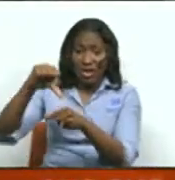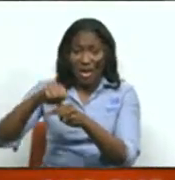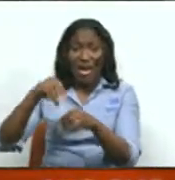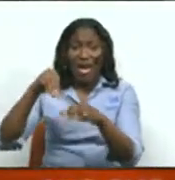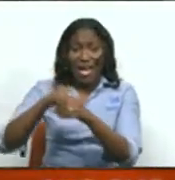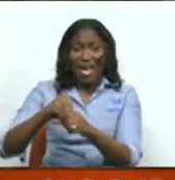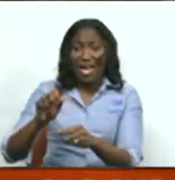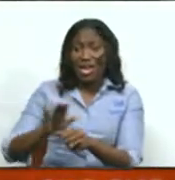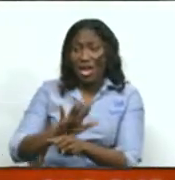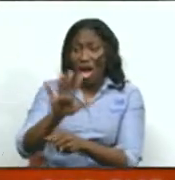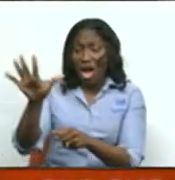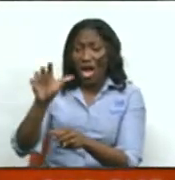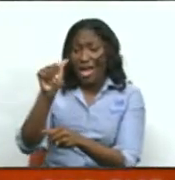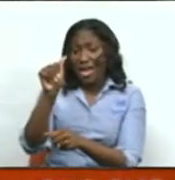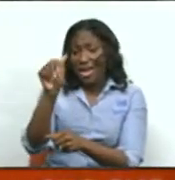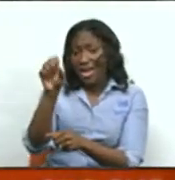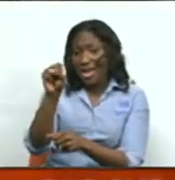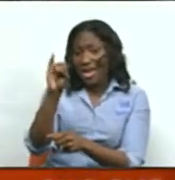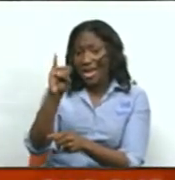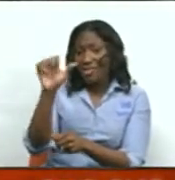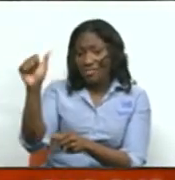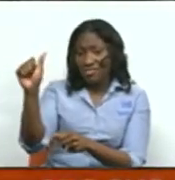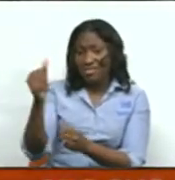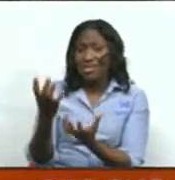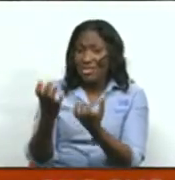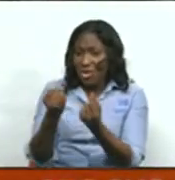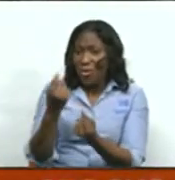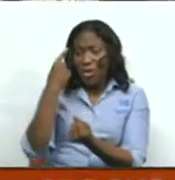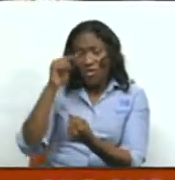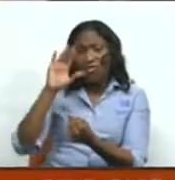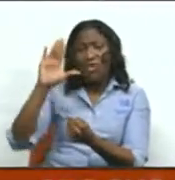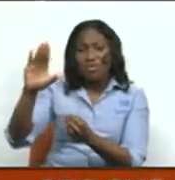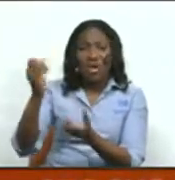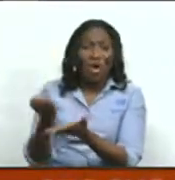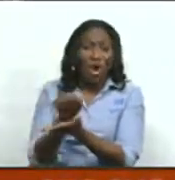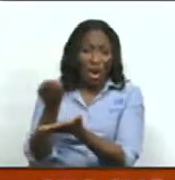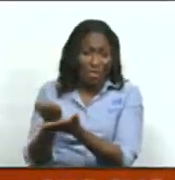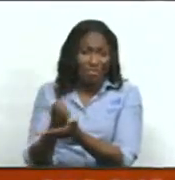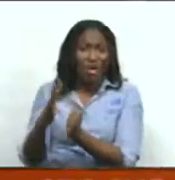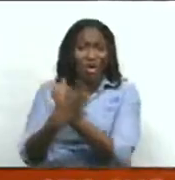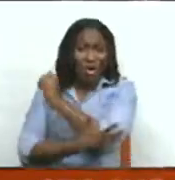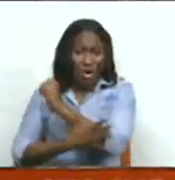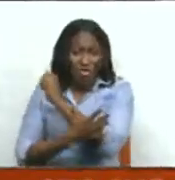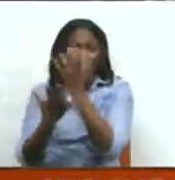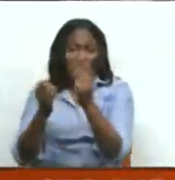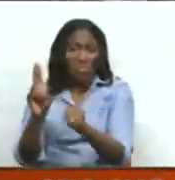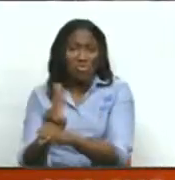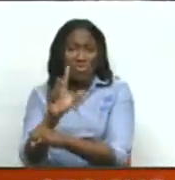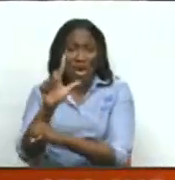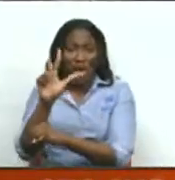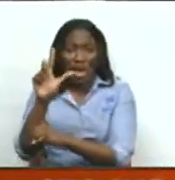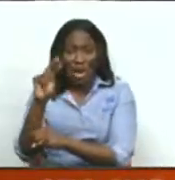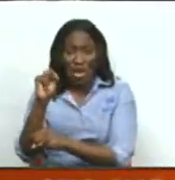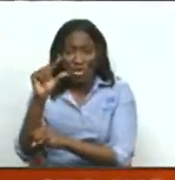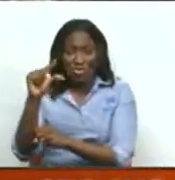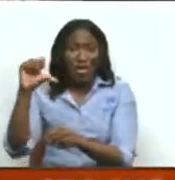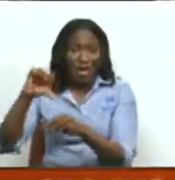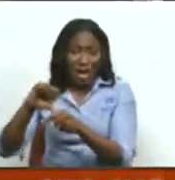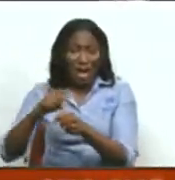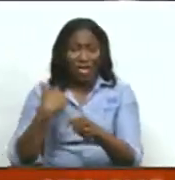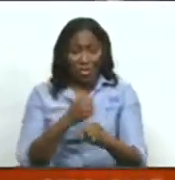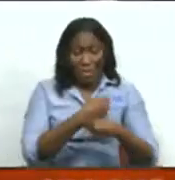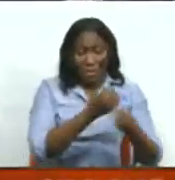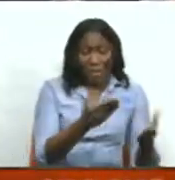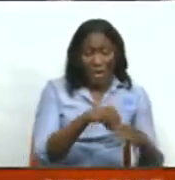countries, these countries will use more LNG to support their economic growth. The report notes that global trade in LNG reached